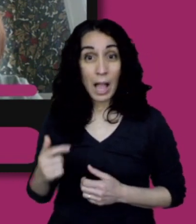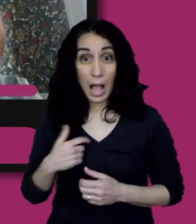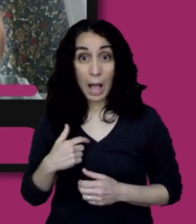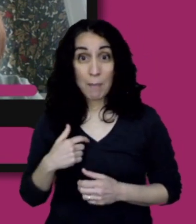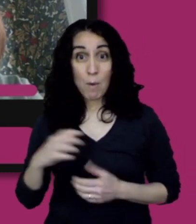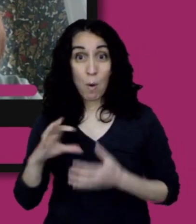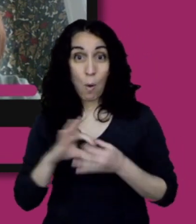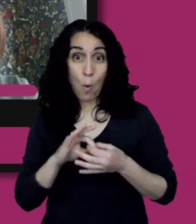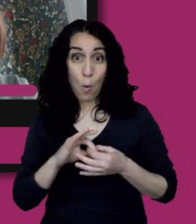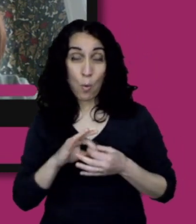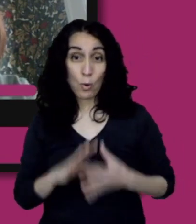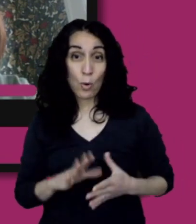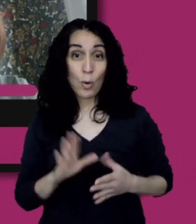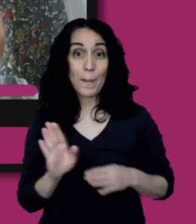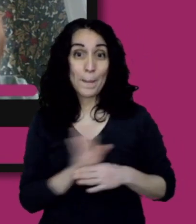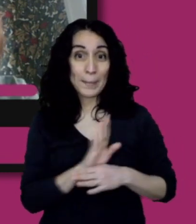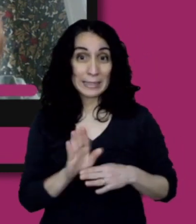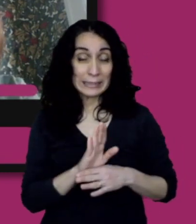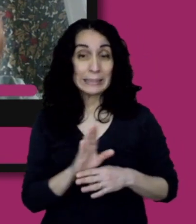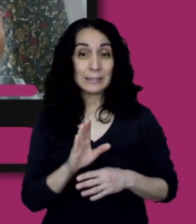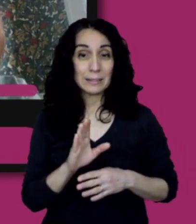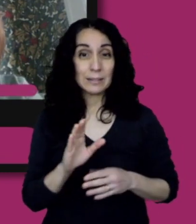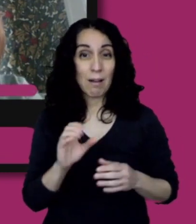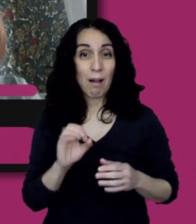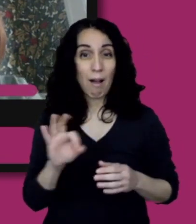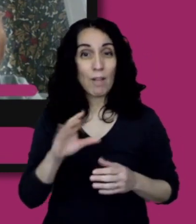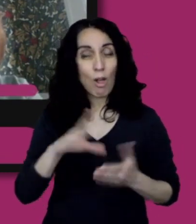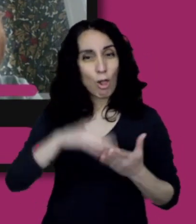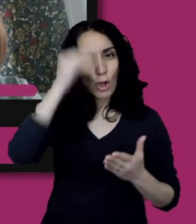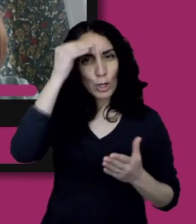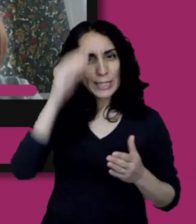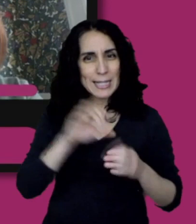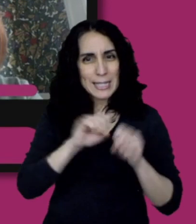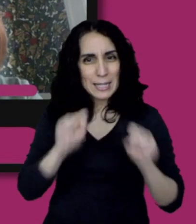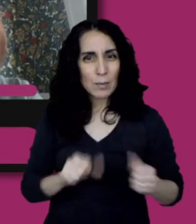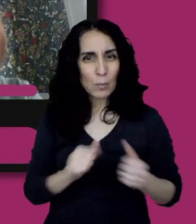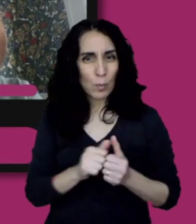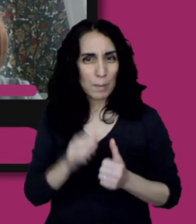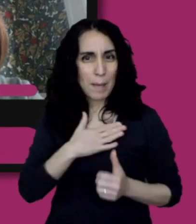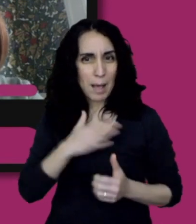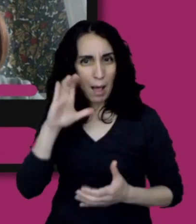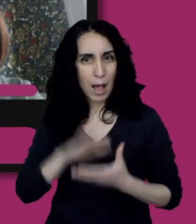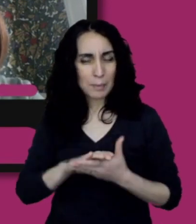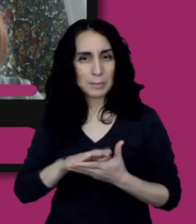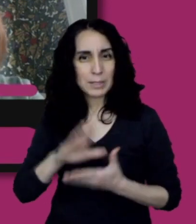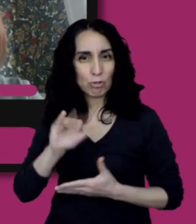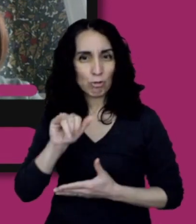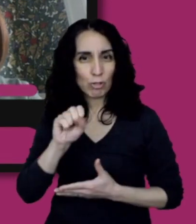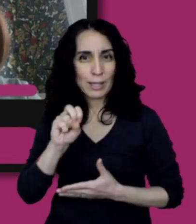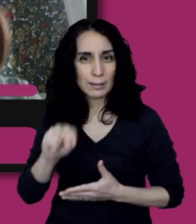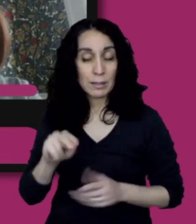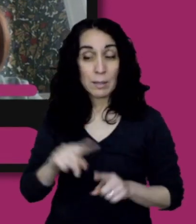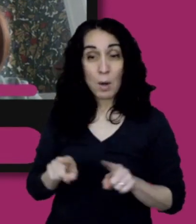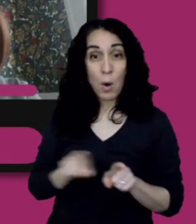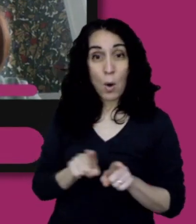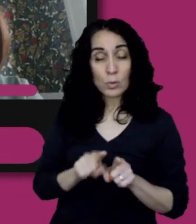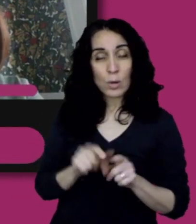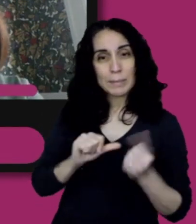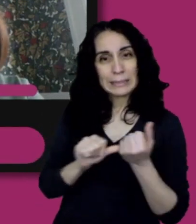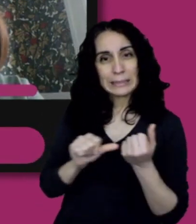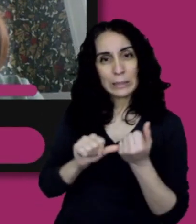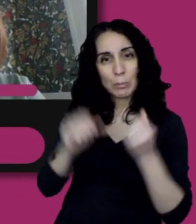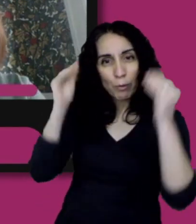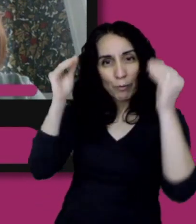full-time job, in addition to being co-owner of Two Sparrows Learning Systems with my husband, Jason, I'm an assistant